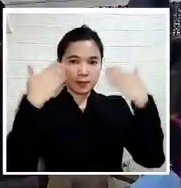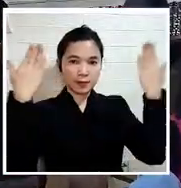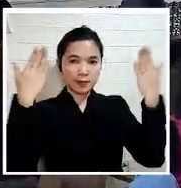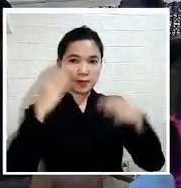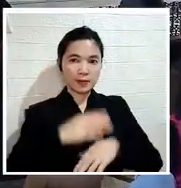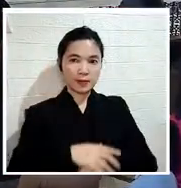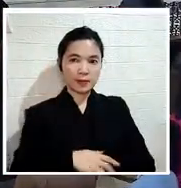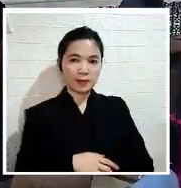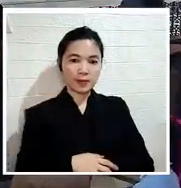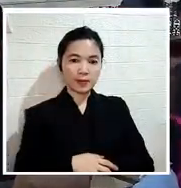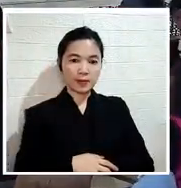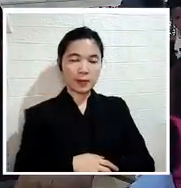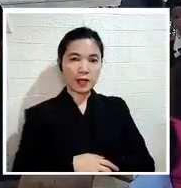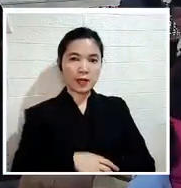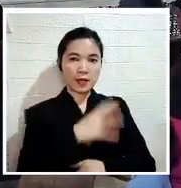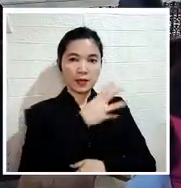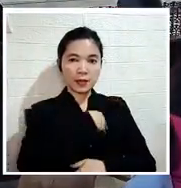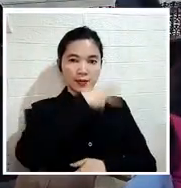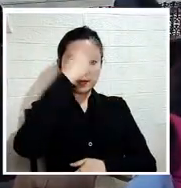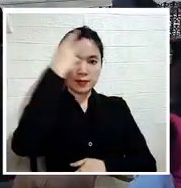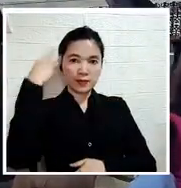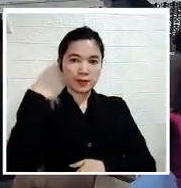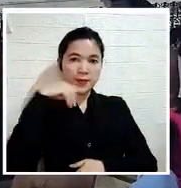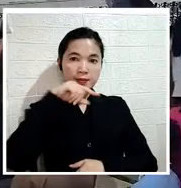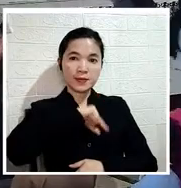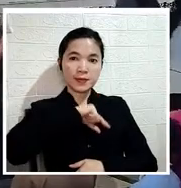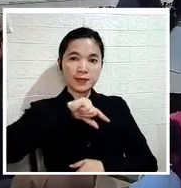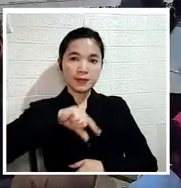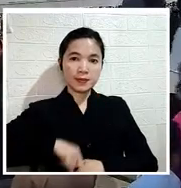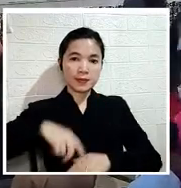O Maria Reina